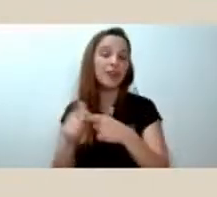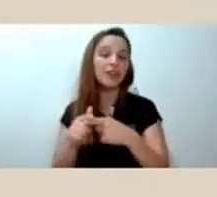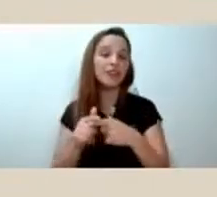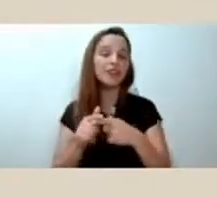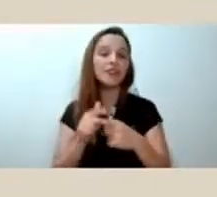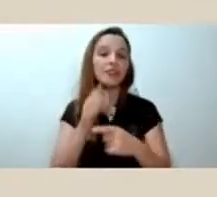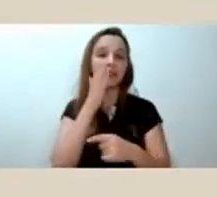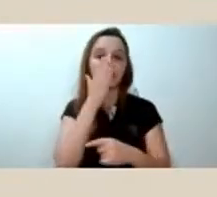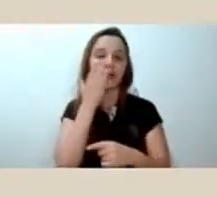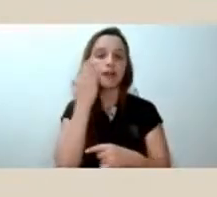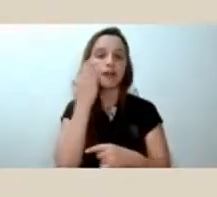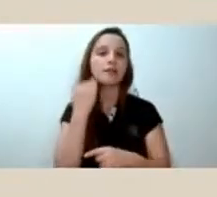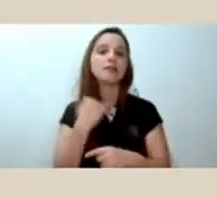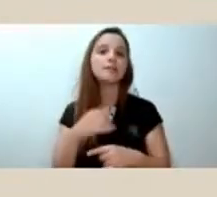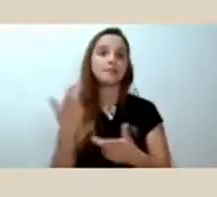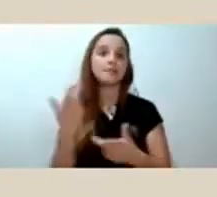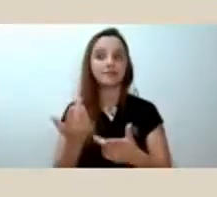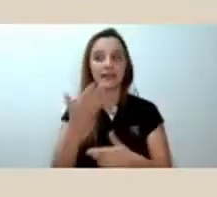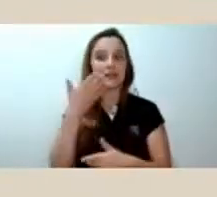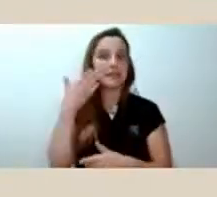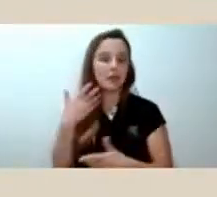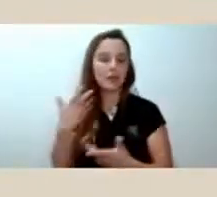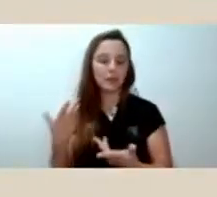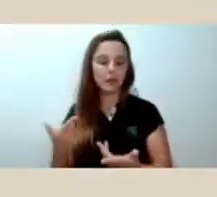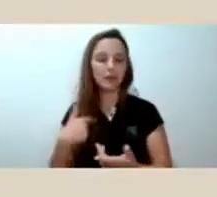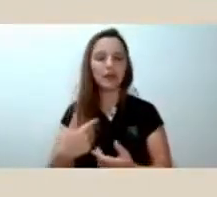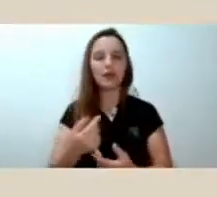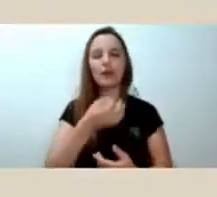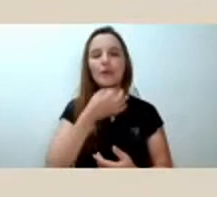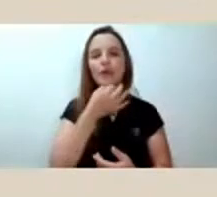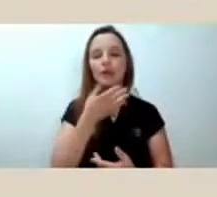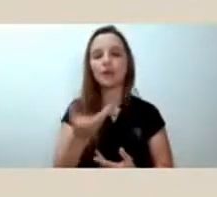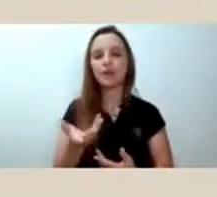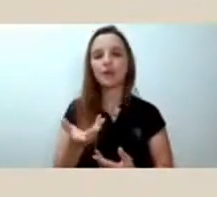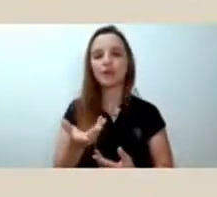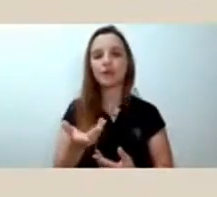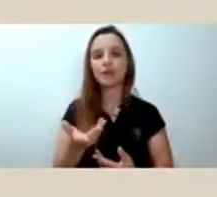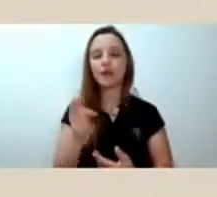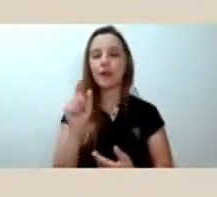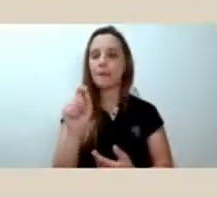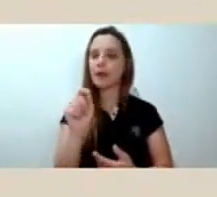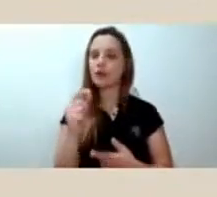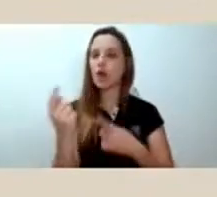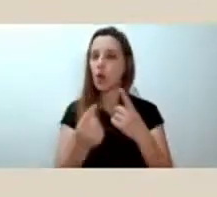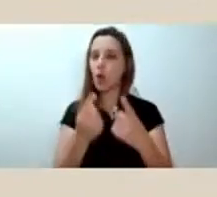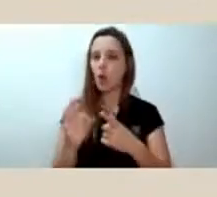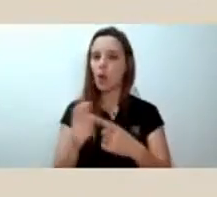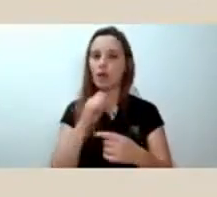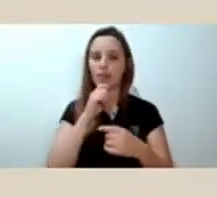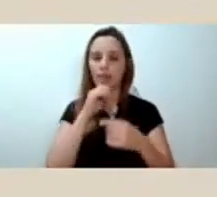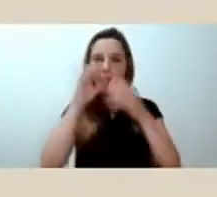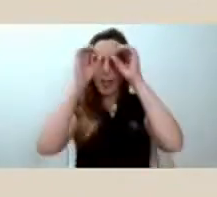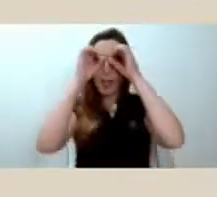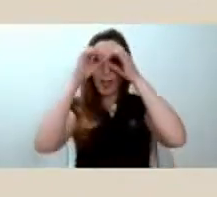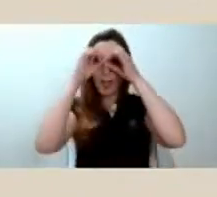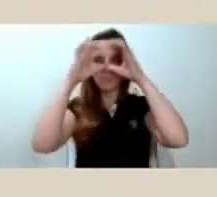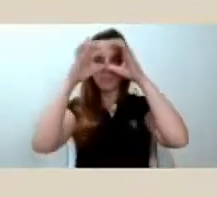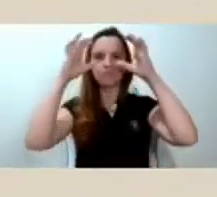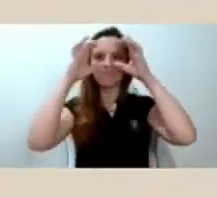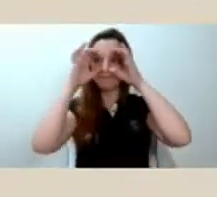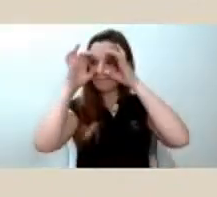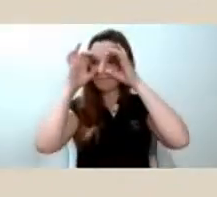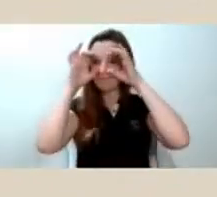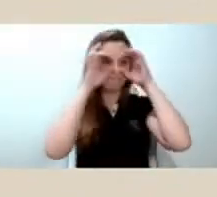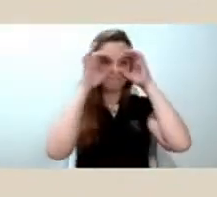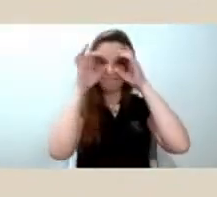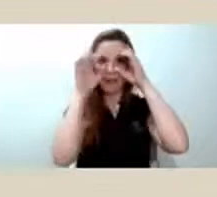on, I talked about how a few minutes of experience with goggles on can change things from moment to